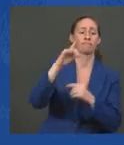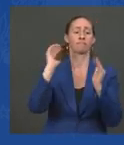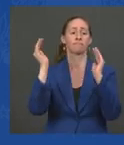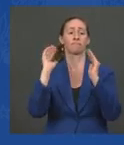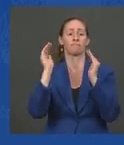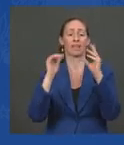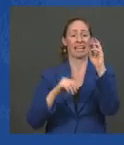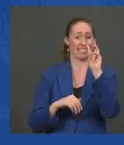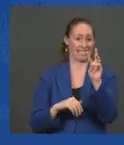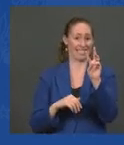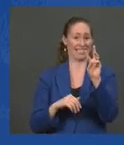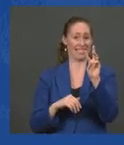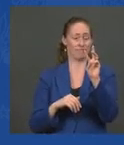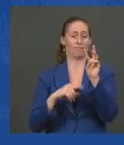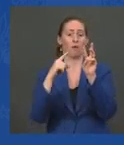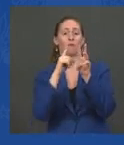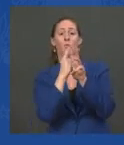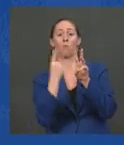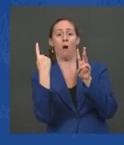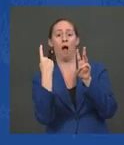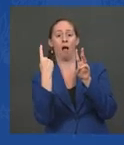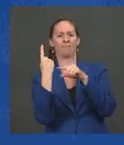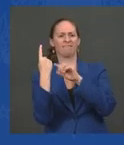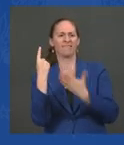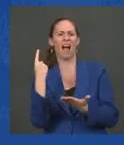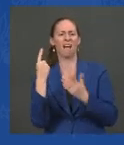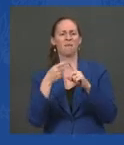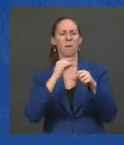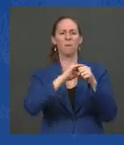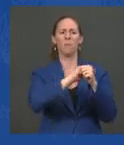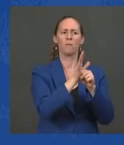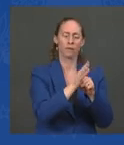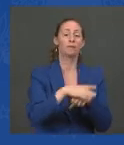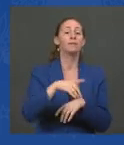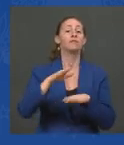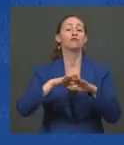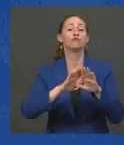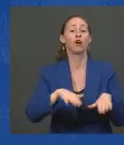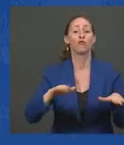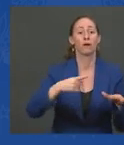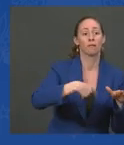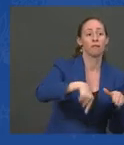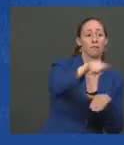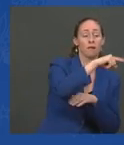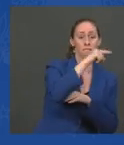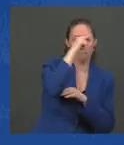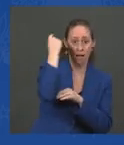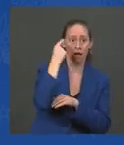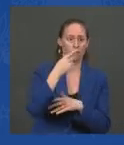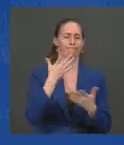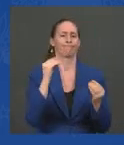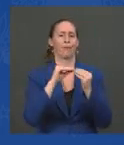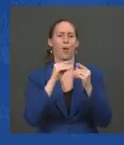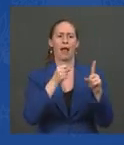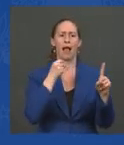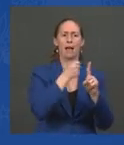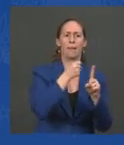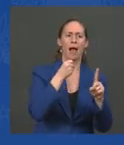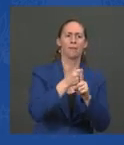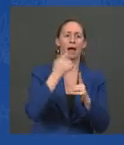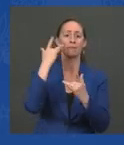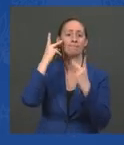been reported that black children are more than twice as likely as white children to have lost a parent or a caregiver to